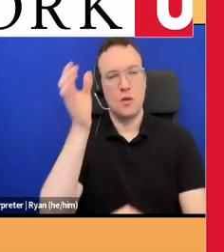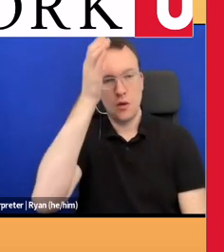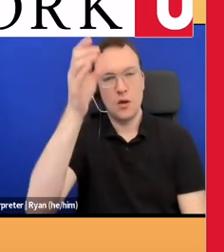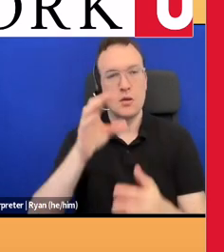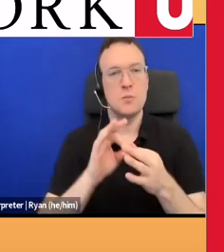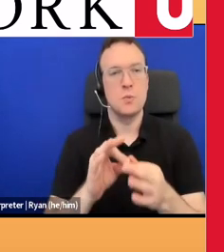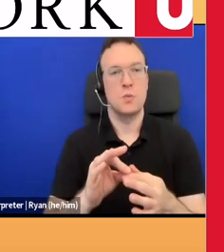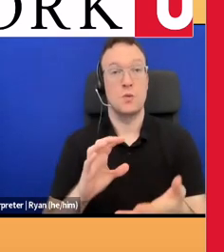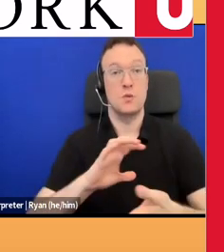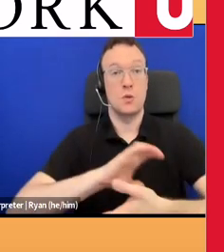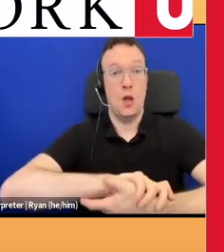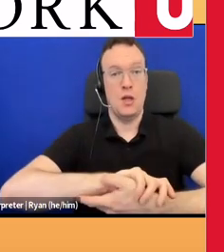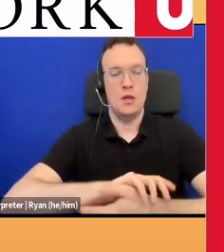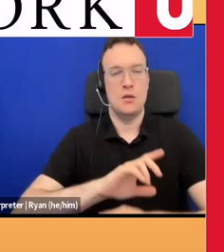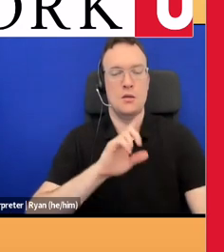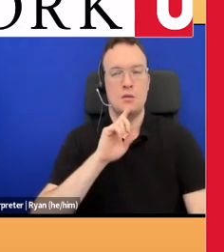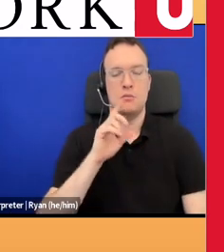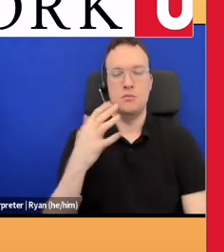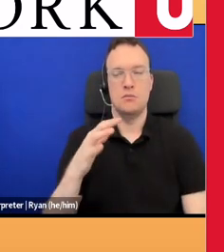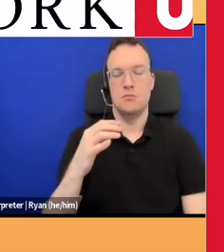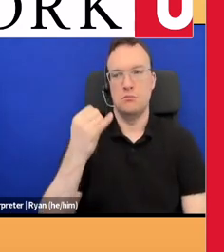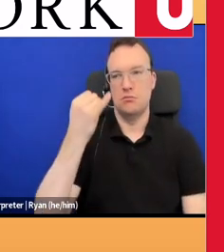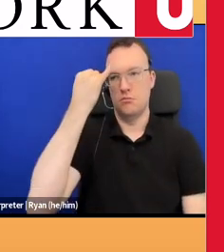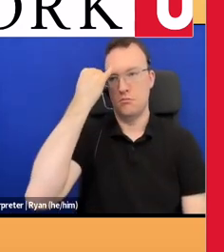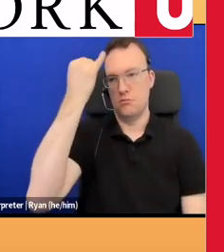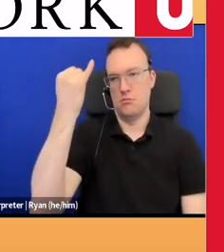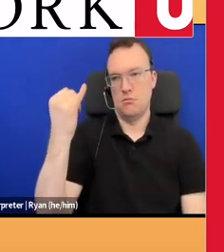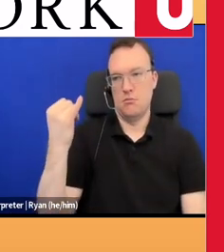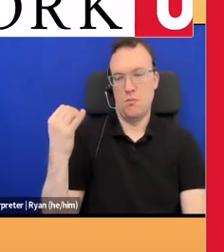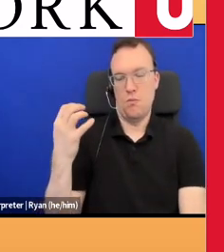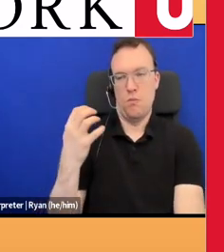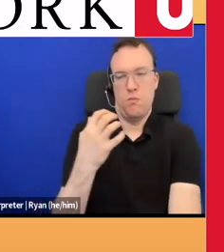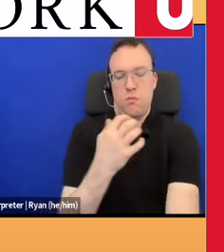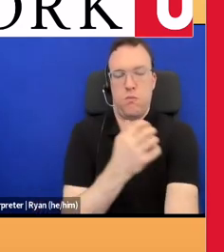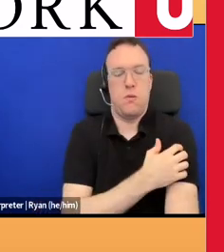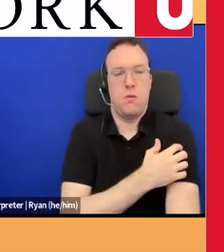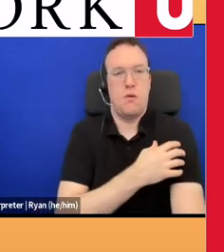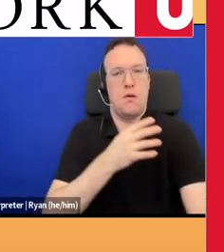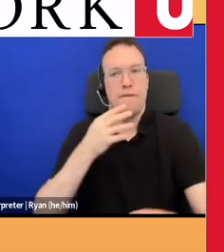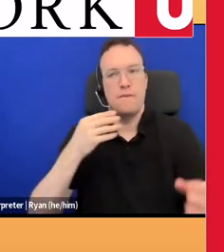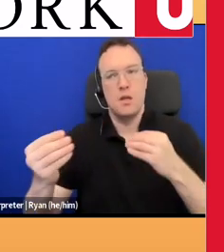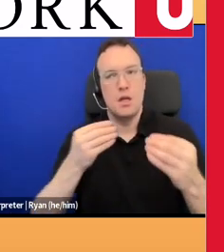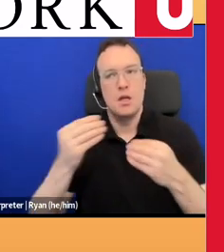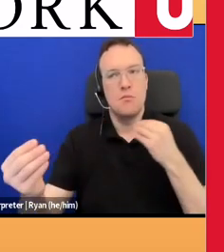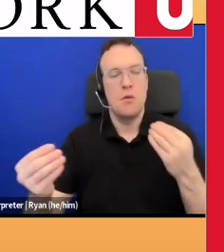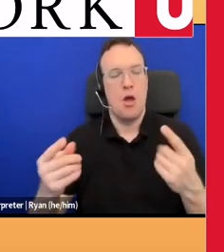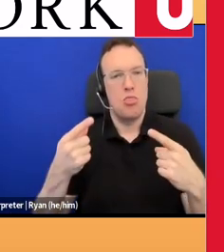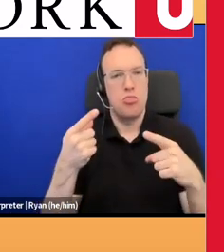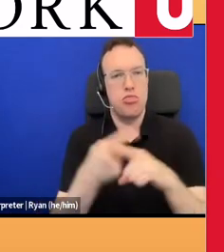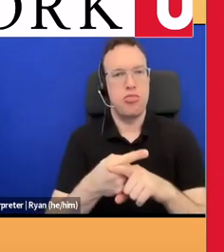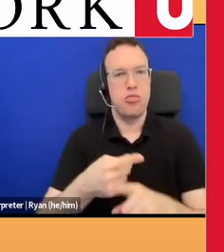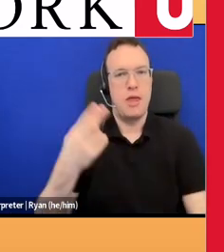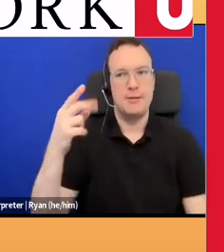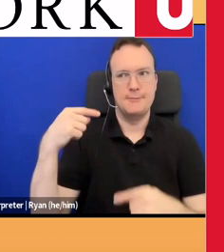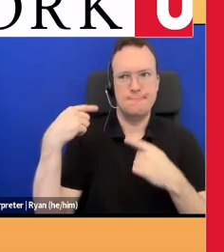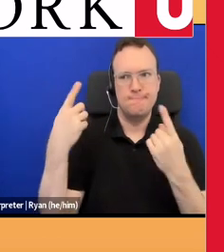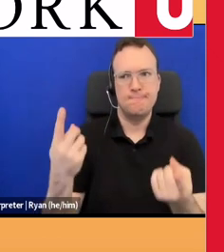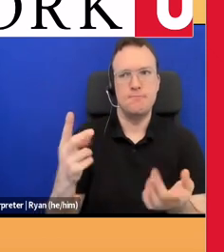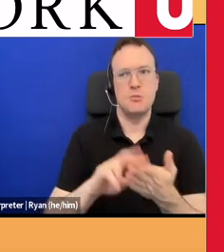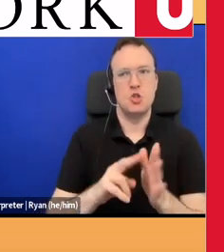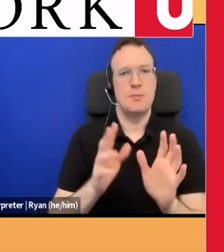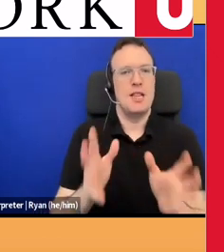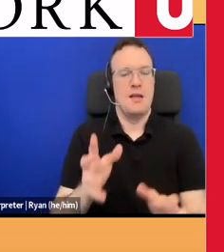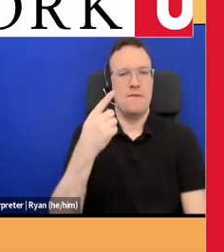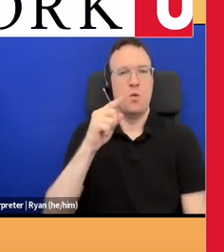solidarity is so ideologically loaded, so flexible, and has such a controversial history that it should be left